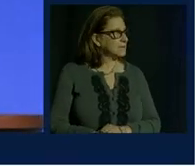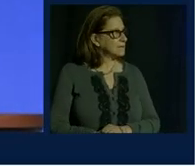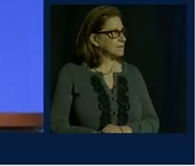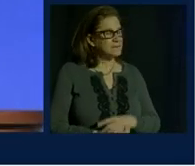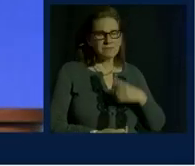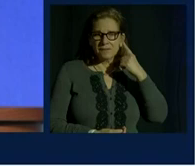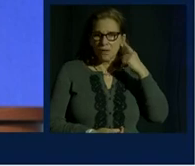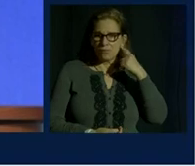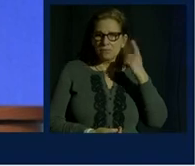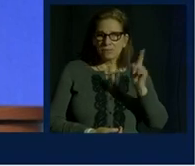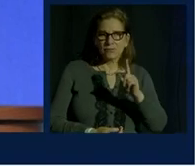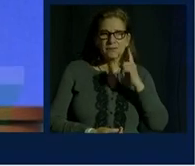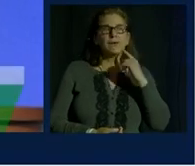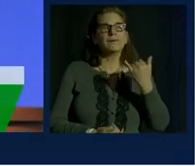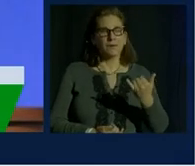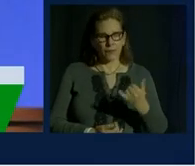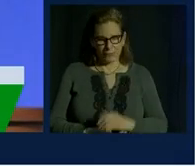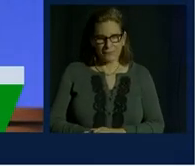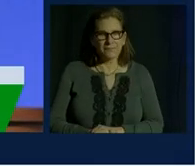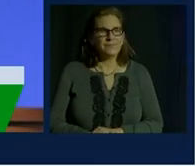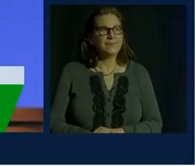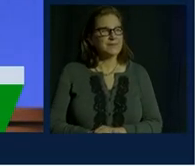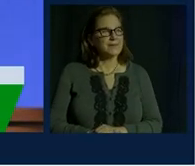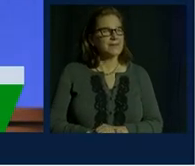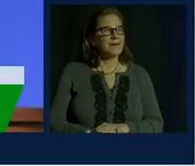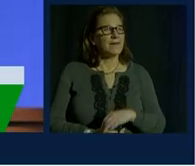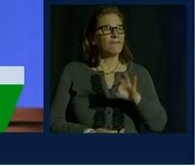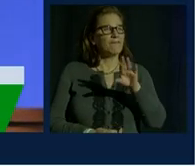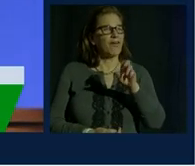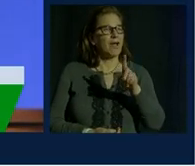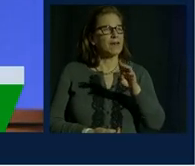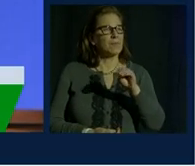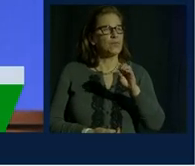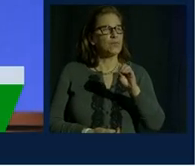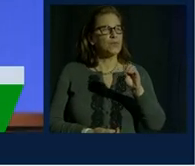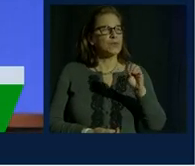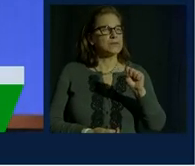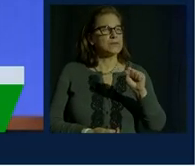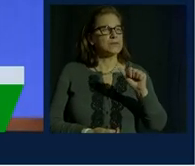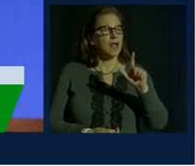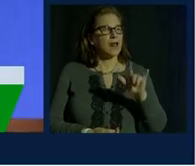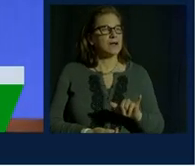Thank you so much for that introduction. I'm here today to talk about Mayor Bowser's